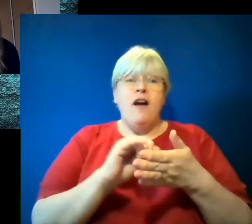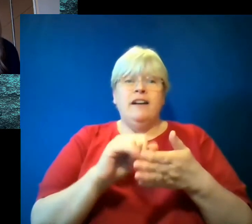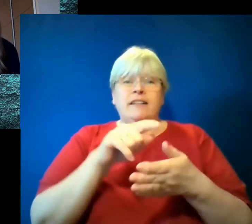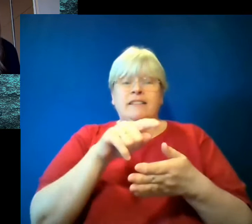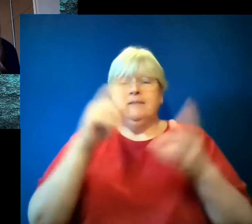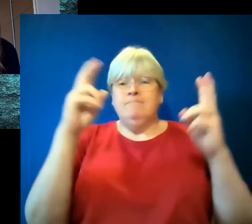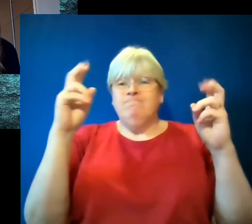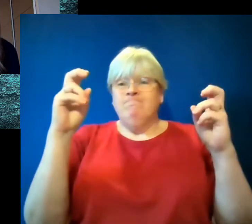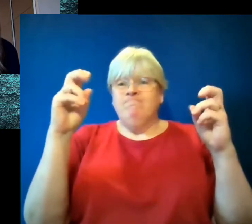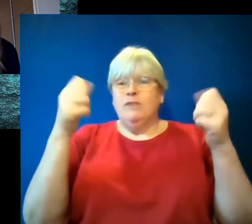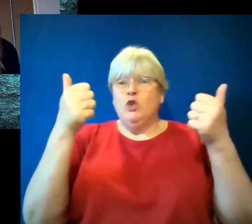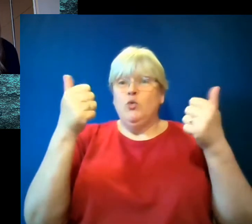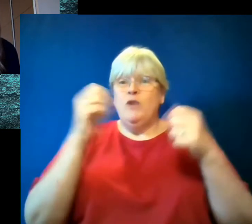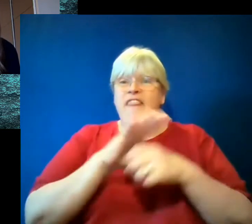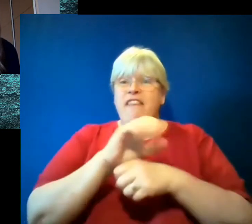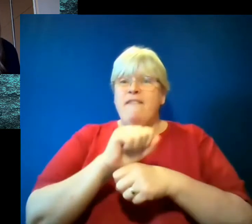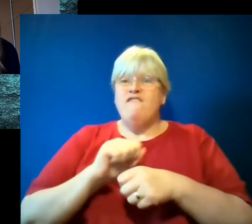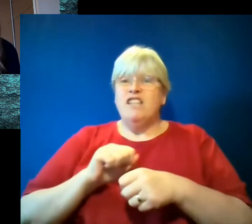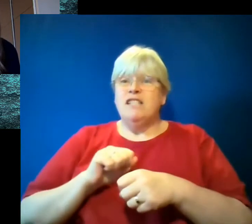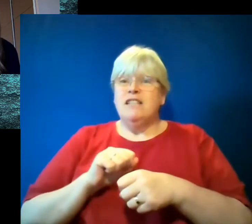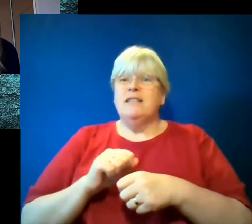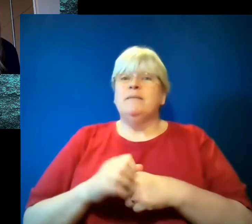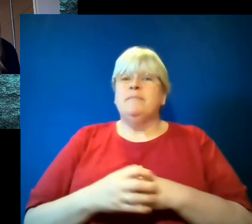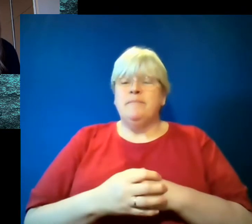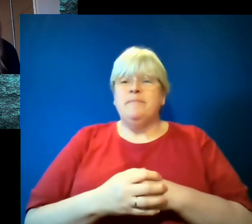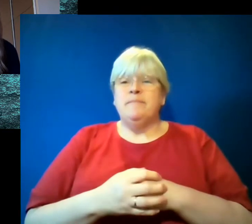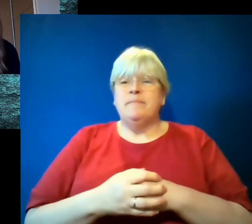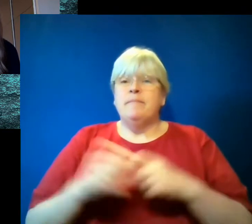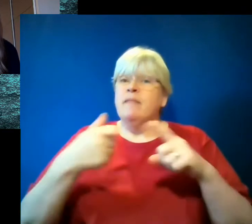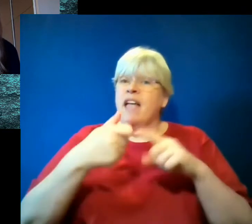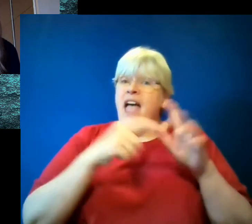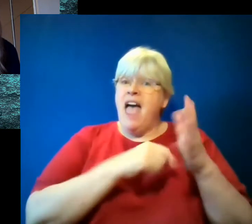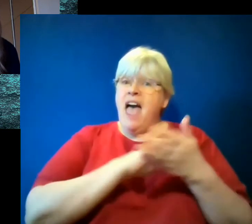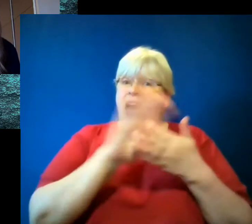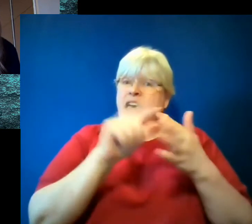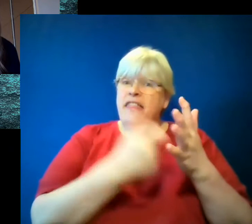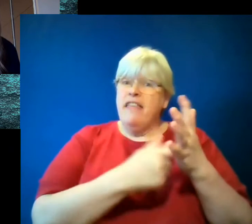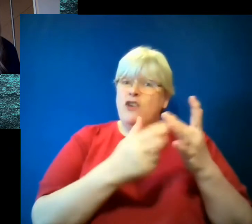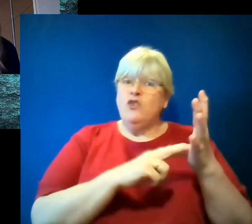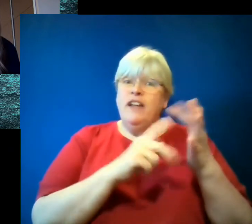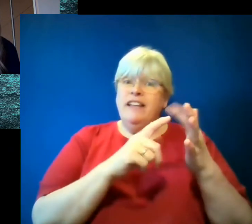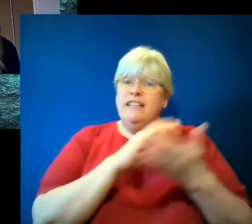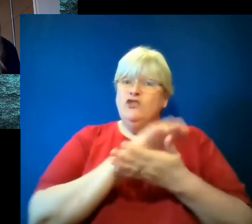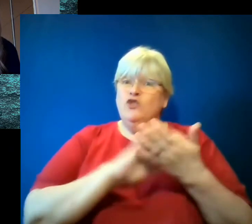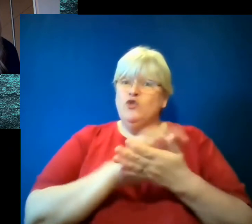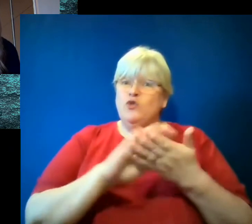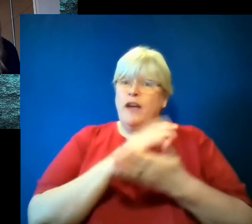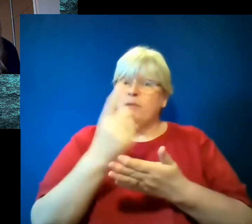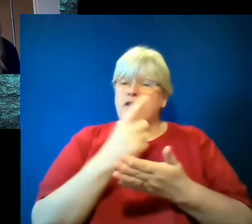Thieves. Now, Katherine describes herself as a